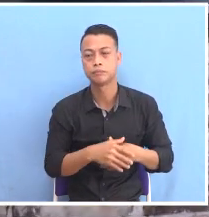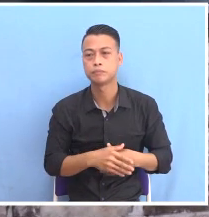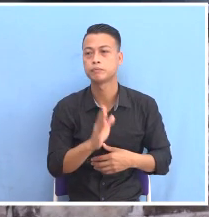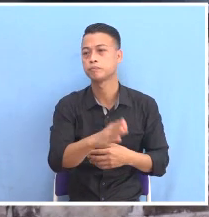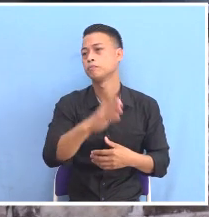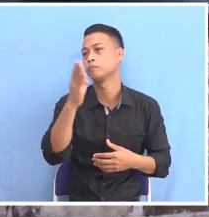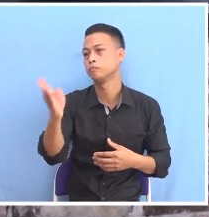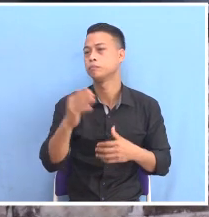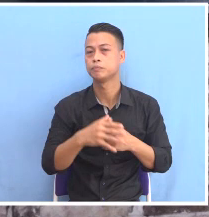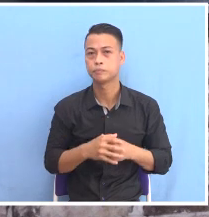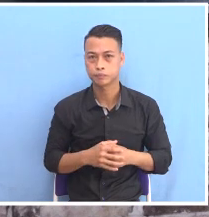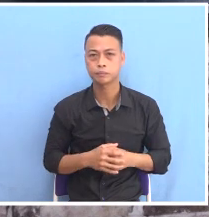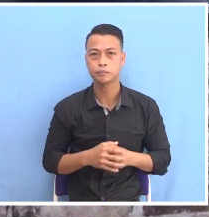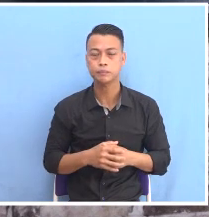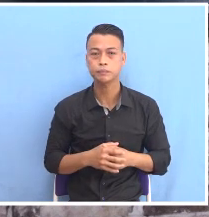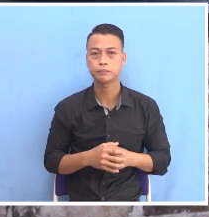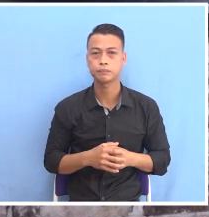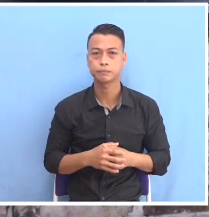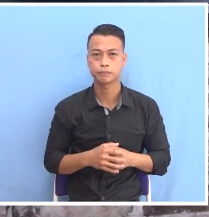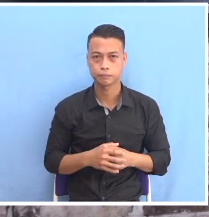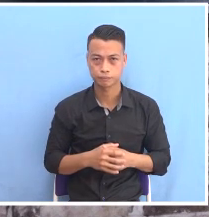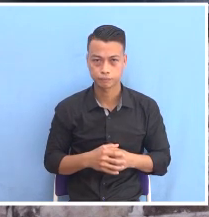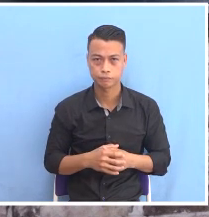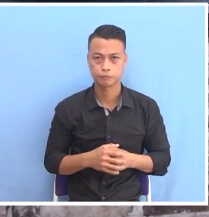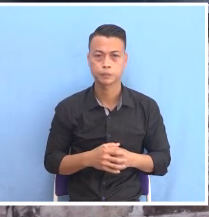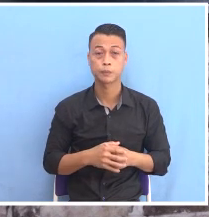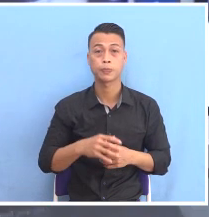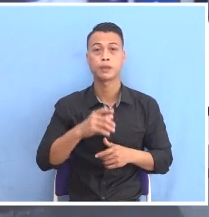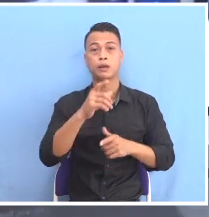Okay, Dr. Nai Swee Woo, then General Ni Gong Chok, Pyo Pi Ba Khmyar.